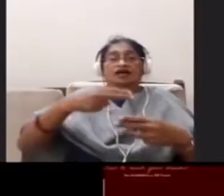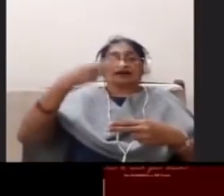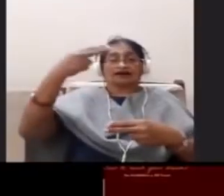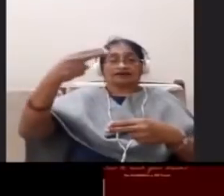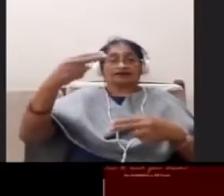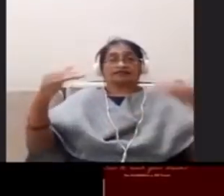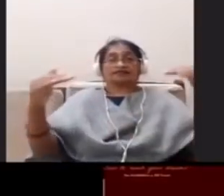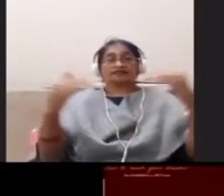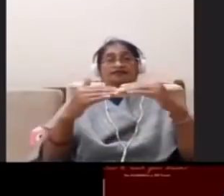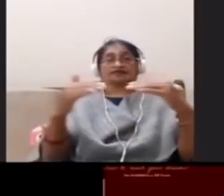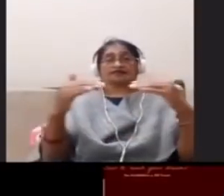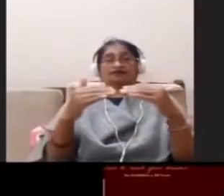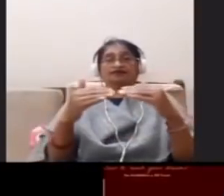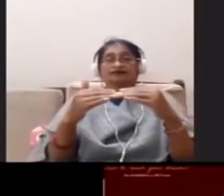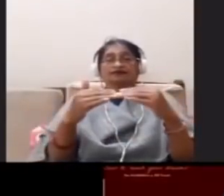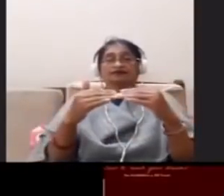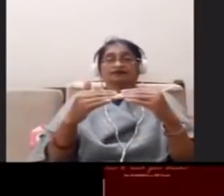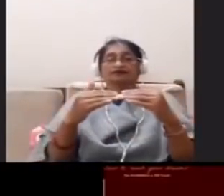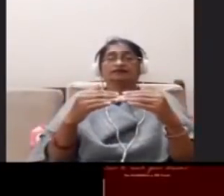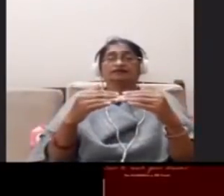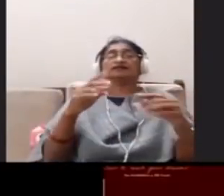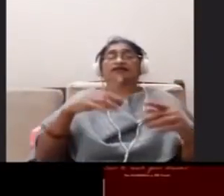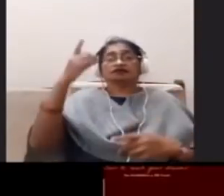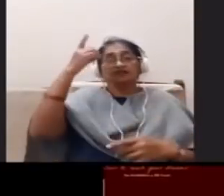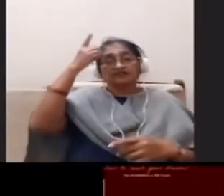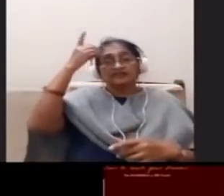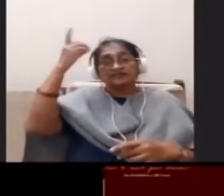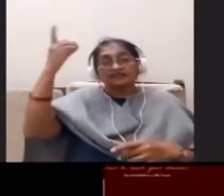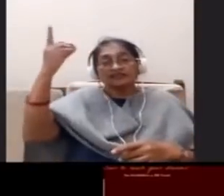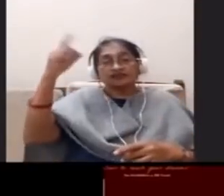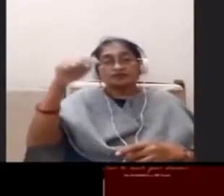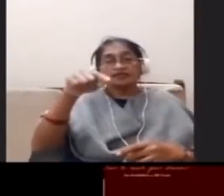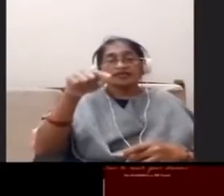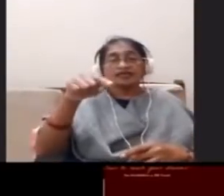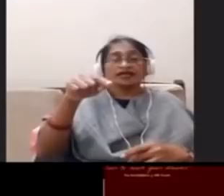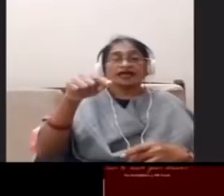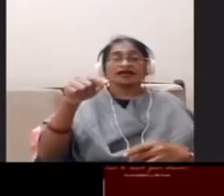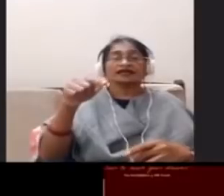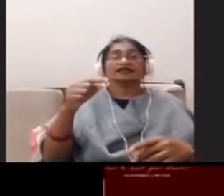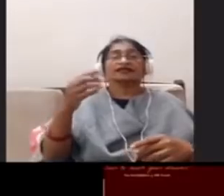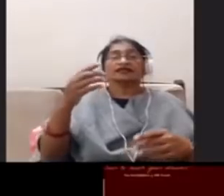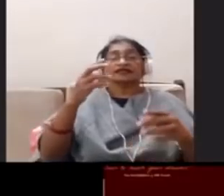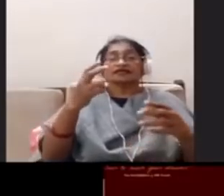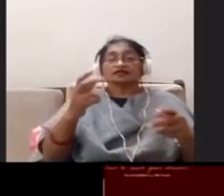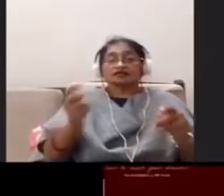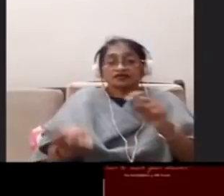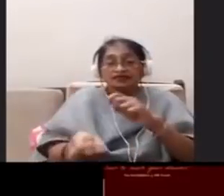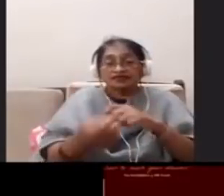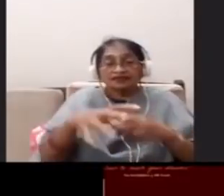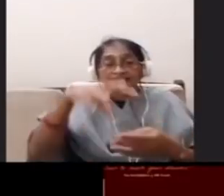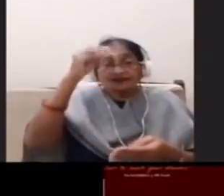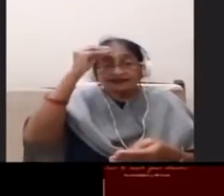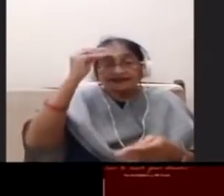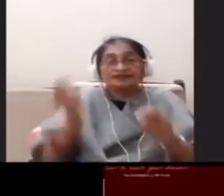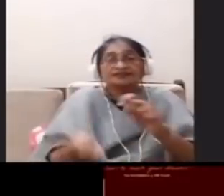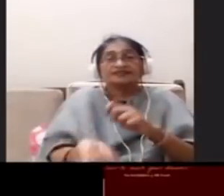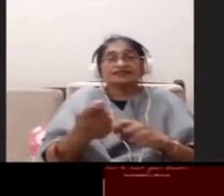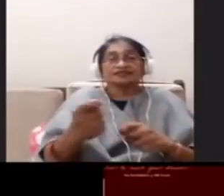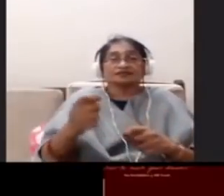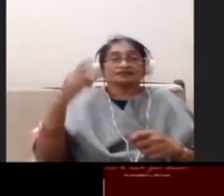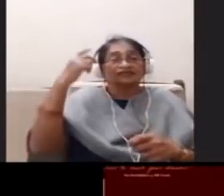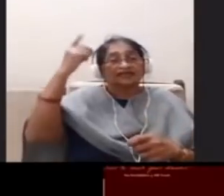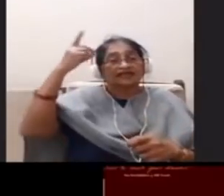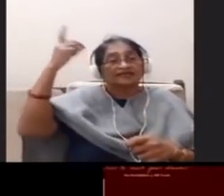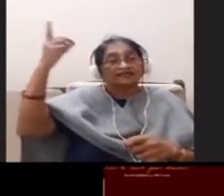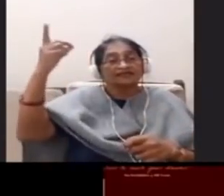excel. That was the dream that I had when I launched Cricket for the Blind. And I think this particular movement,